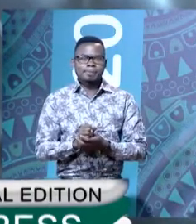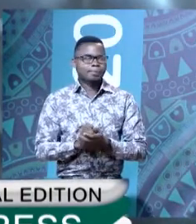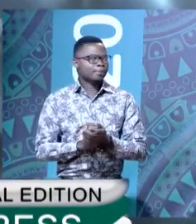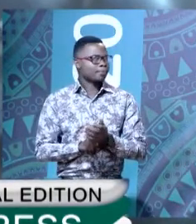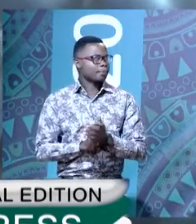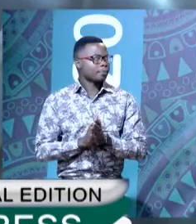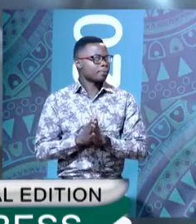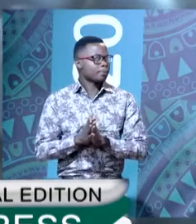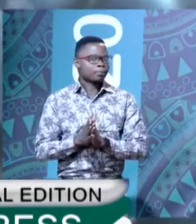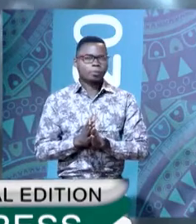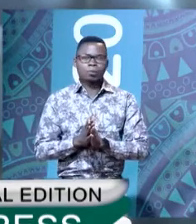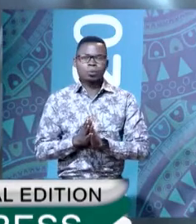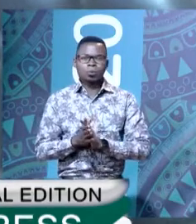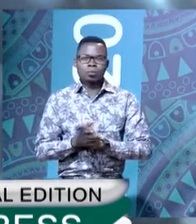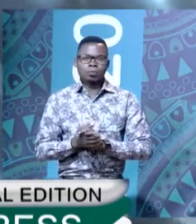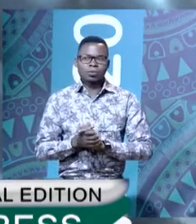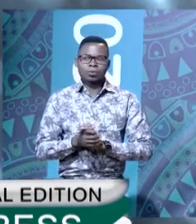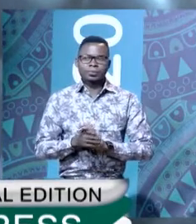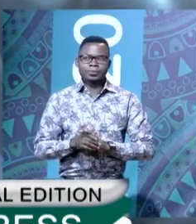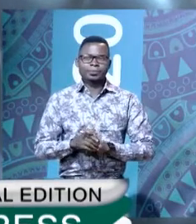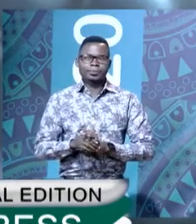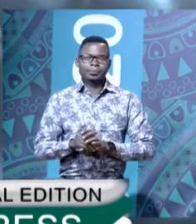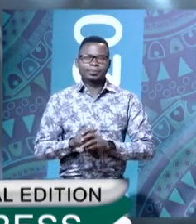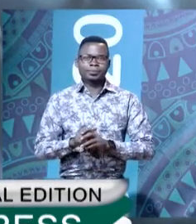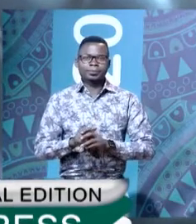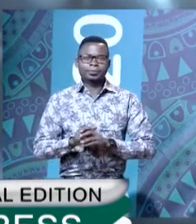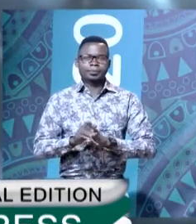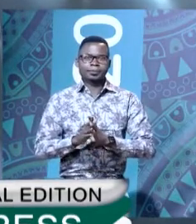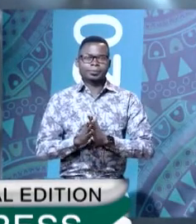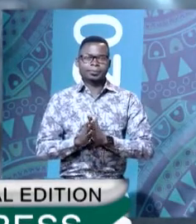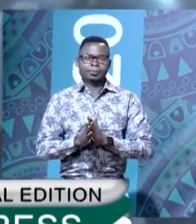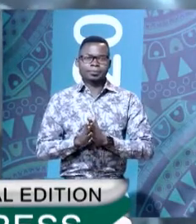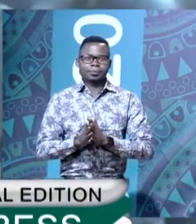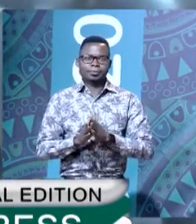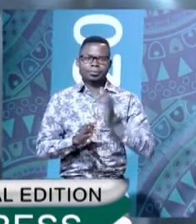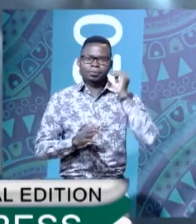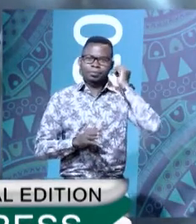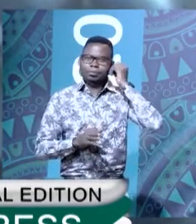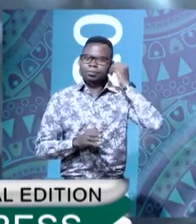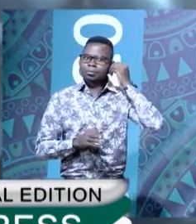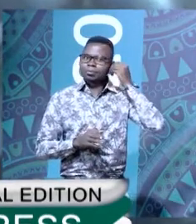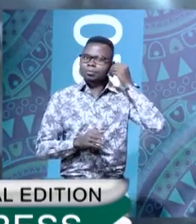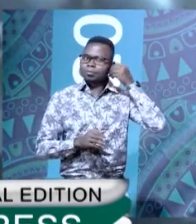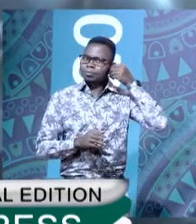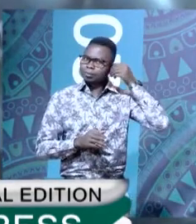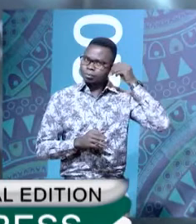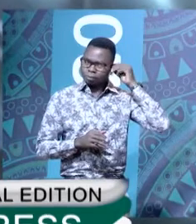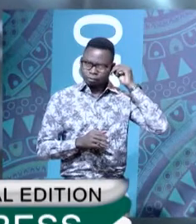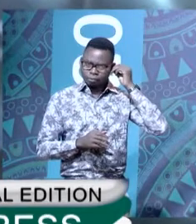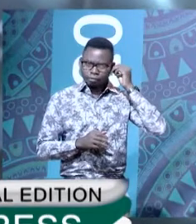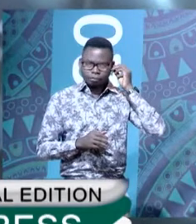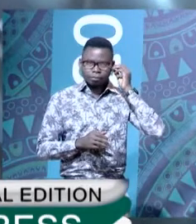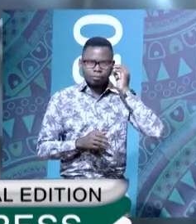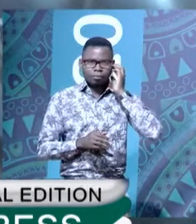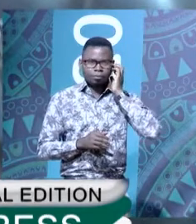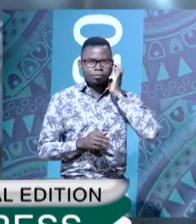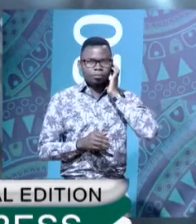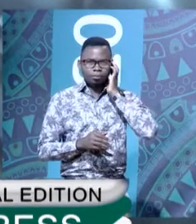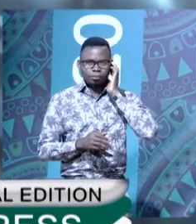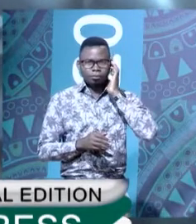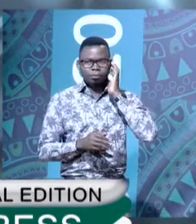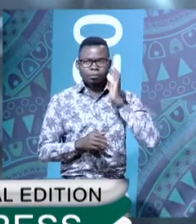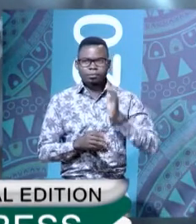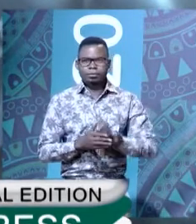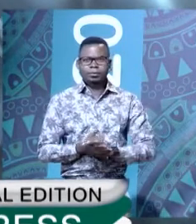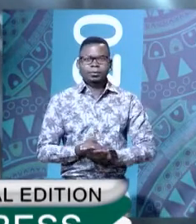fight this pandemic. So domestic resource mobilization was a very important element of fighting